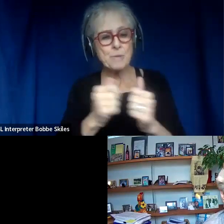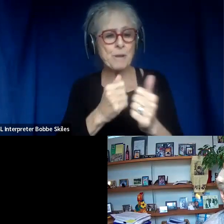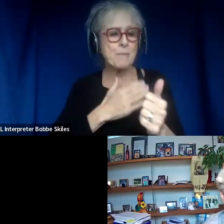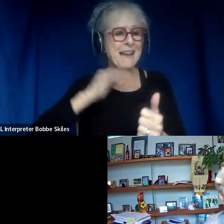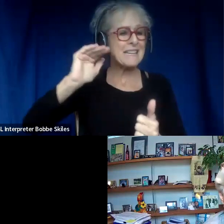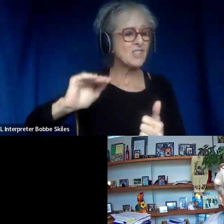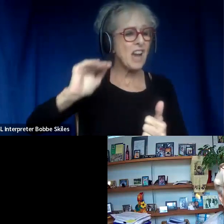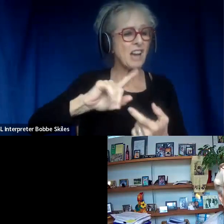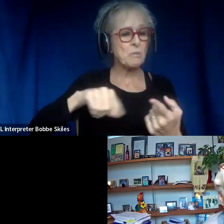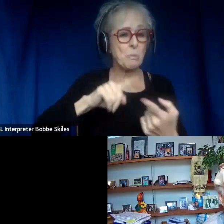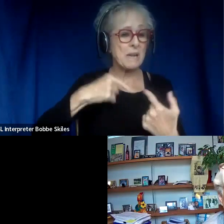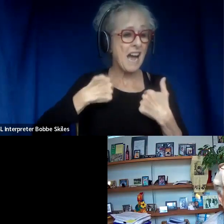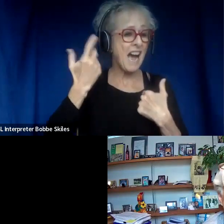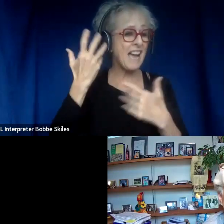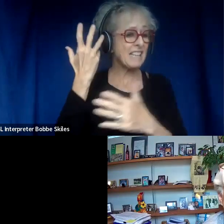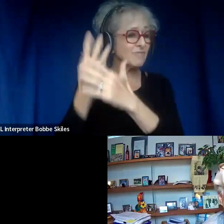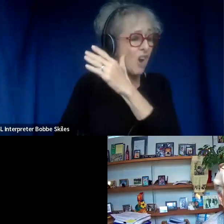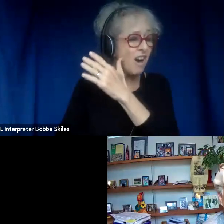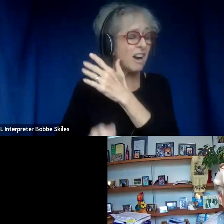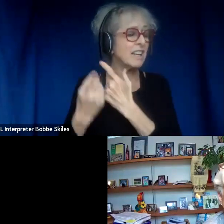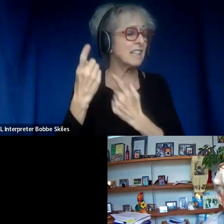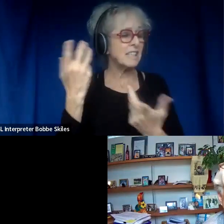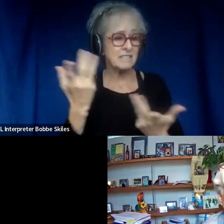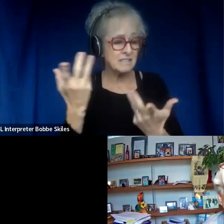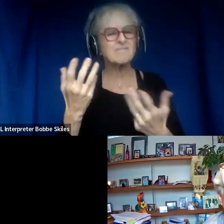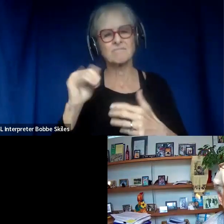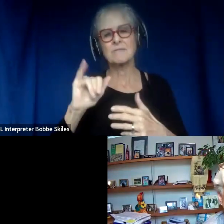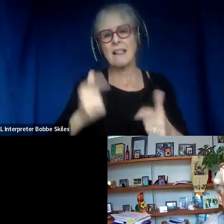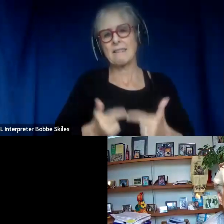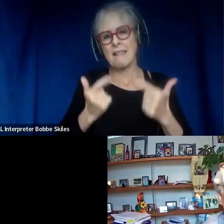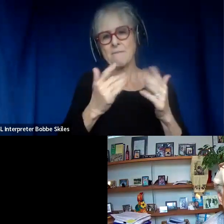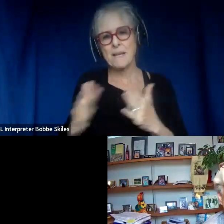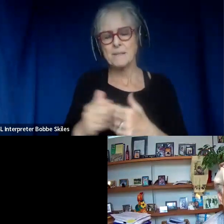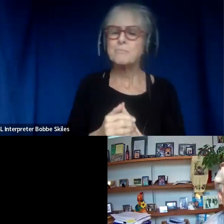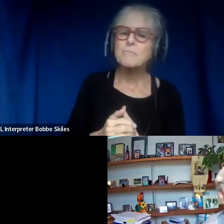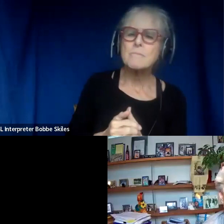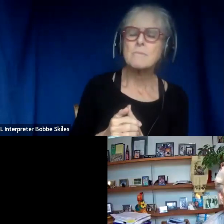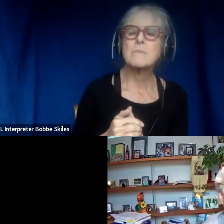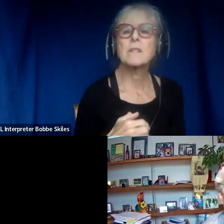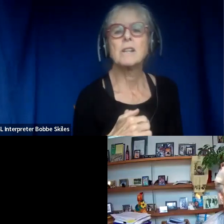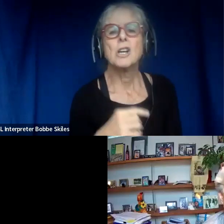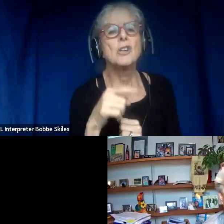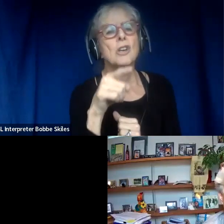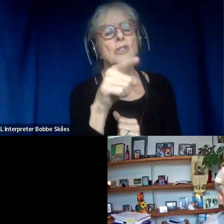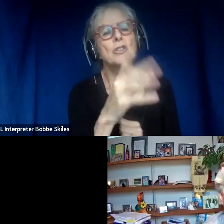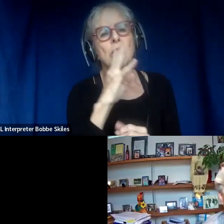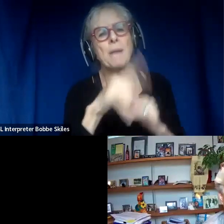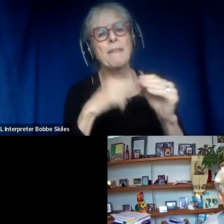I pass. And so setting those up. So, but could you actually, you're talking about the whole issue